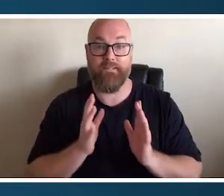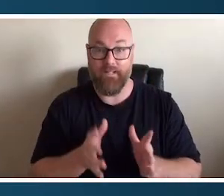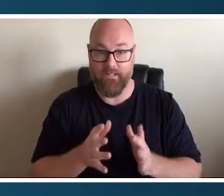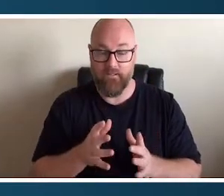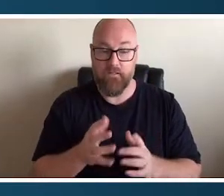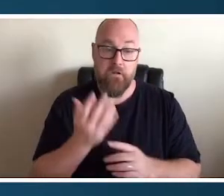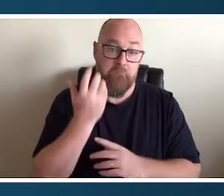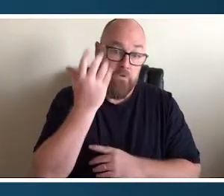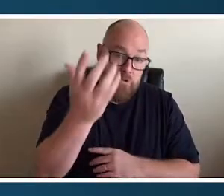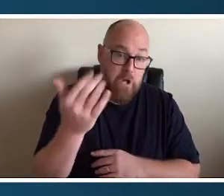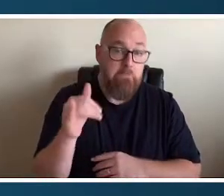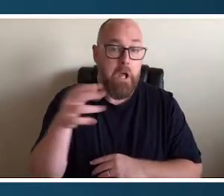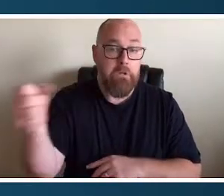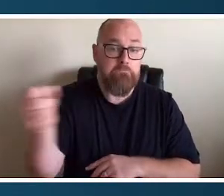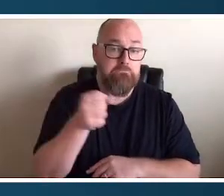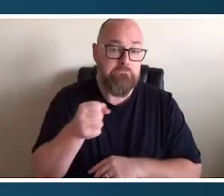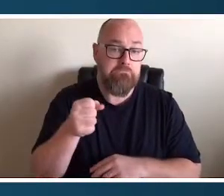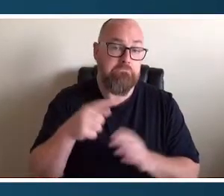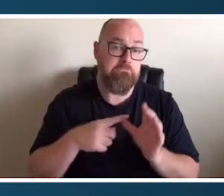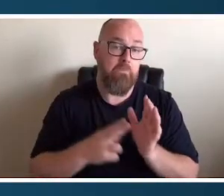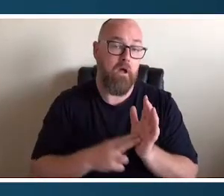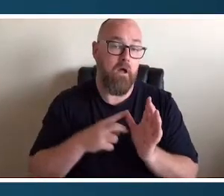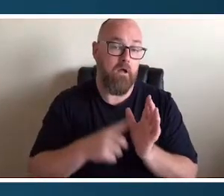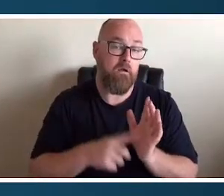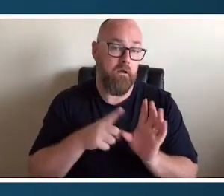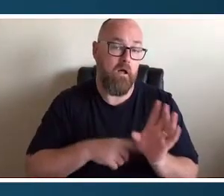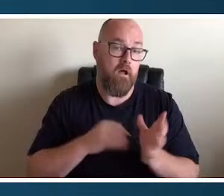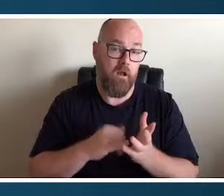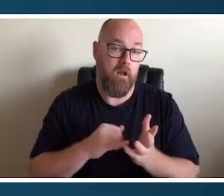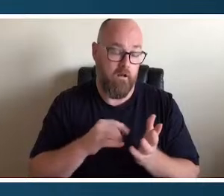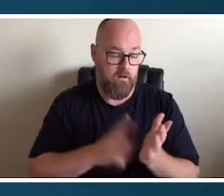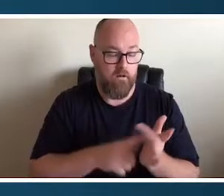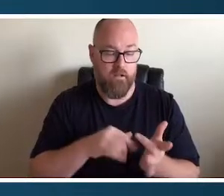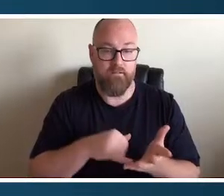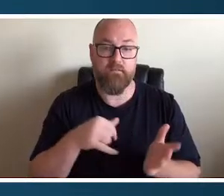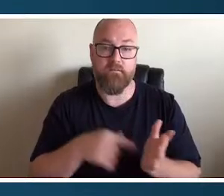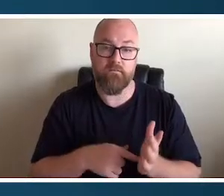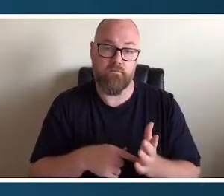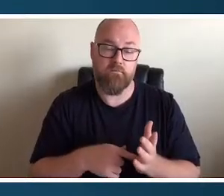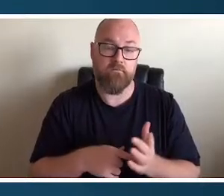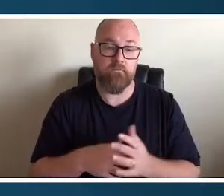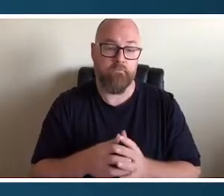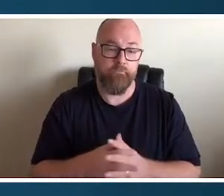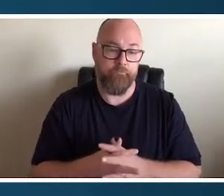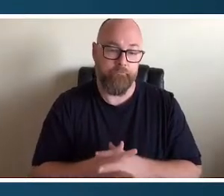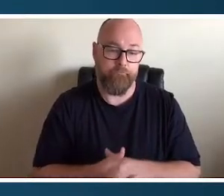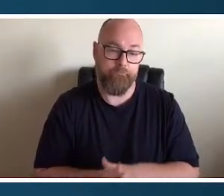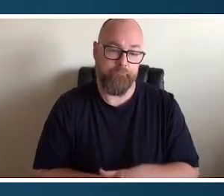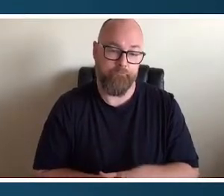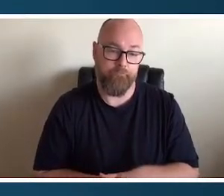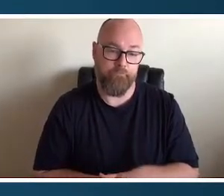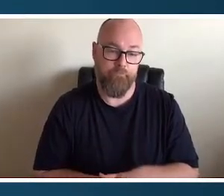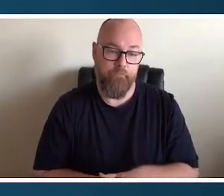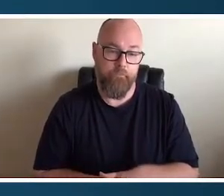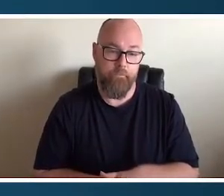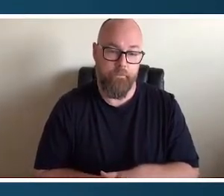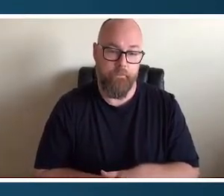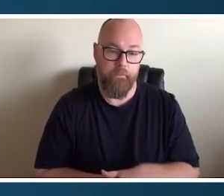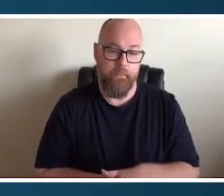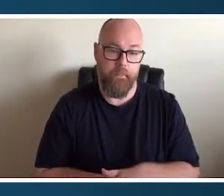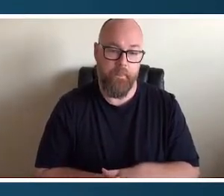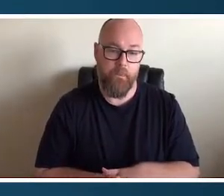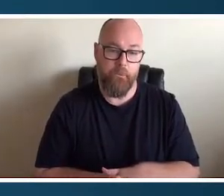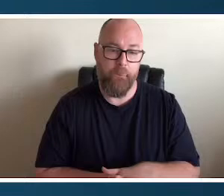we would consider to have Pacific research member in the team. For the contradiction with